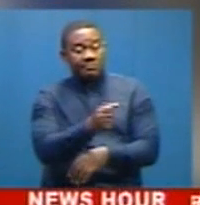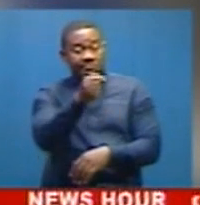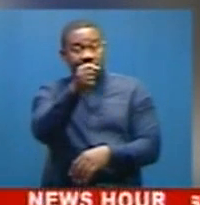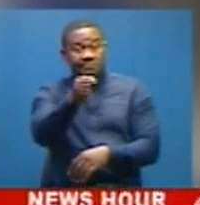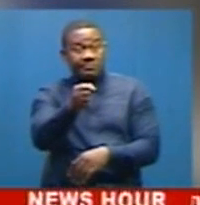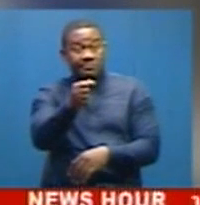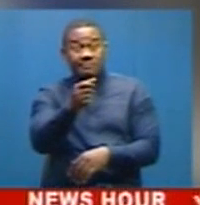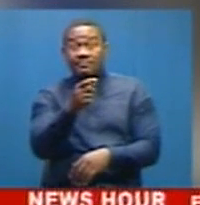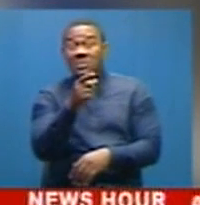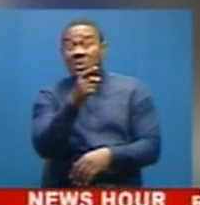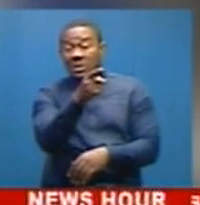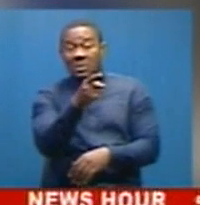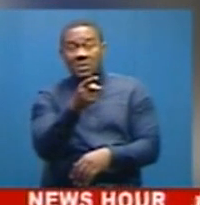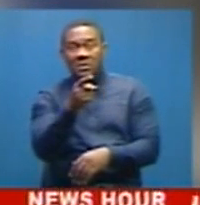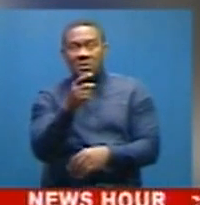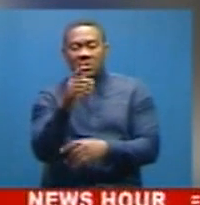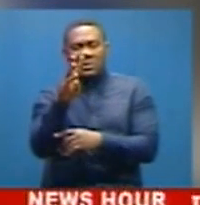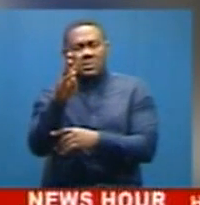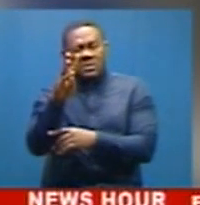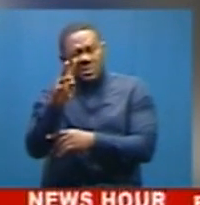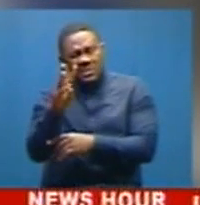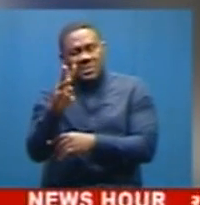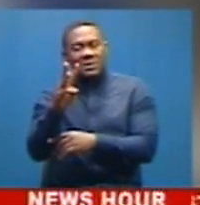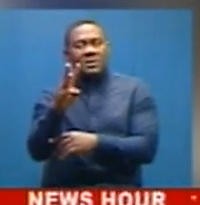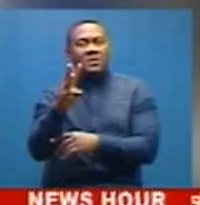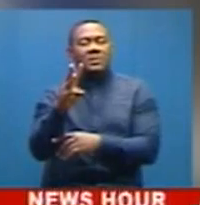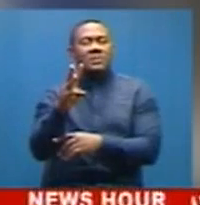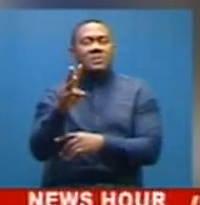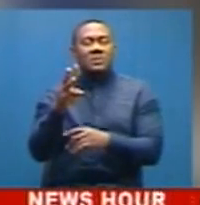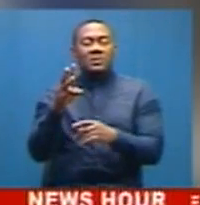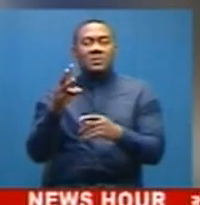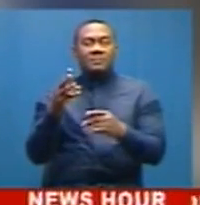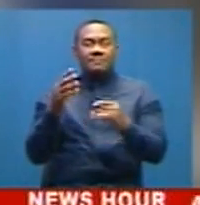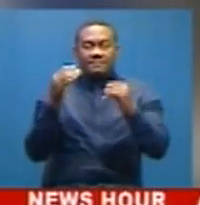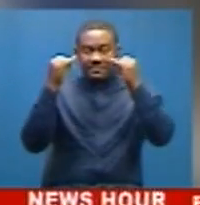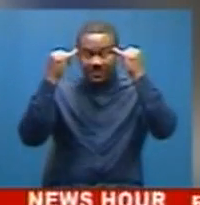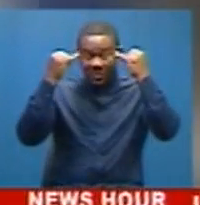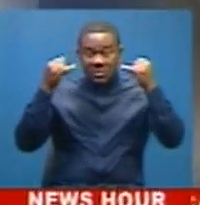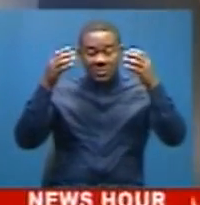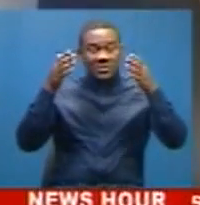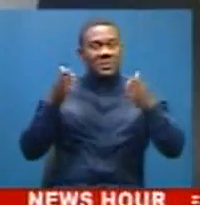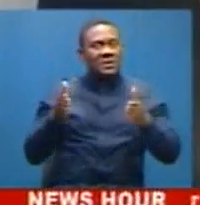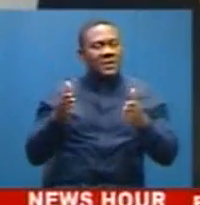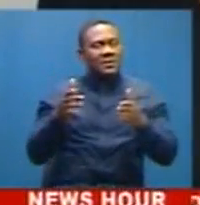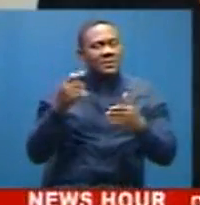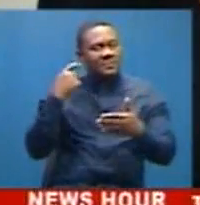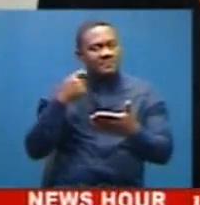Ms. Addo becomes the 16th Judicial Secretary since the First Republic.